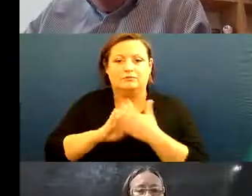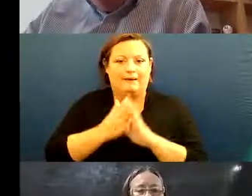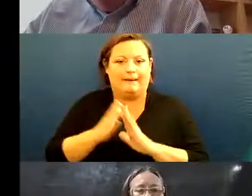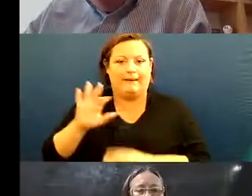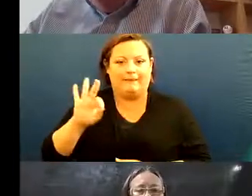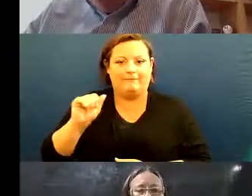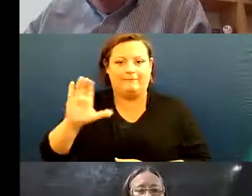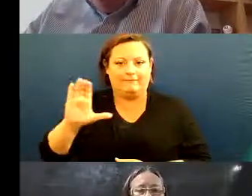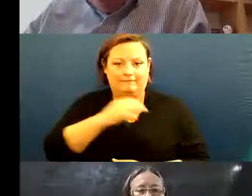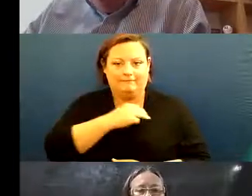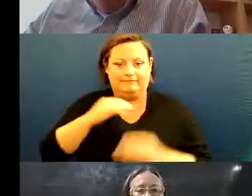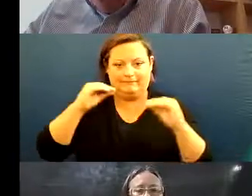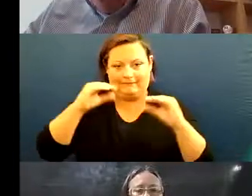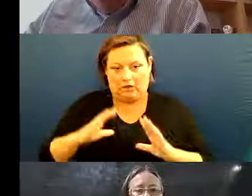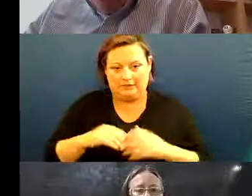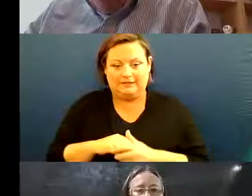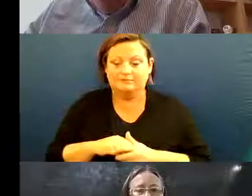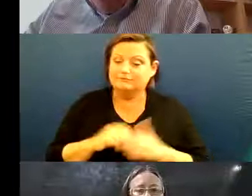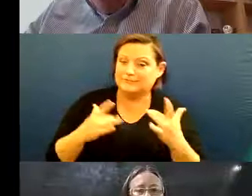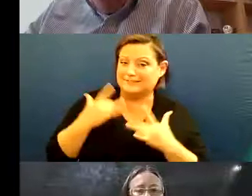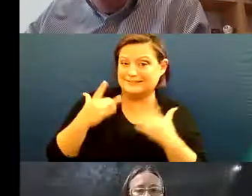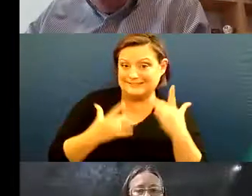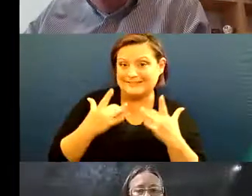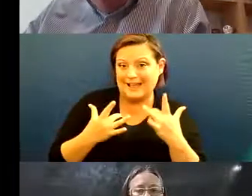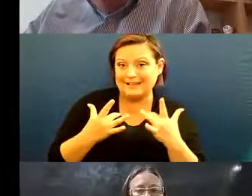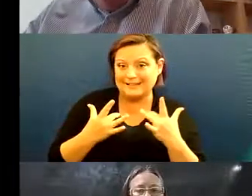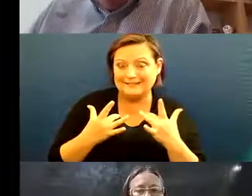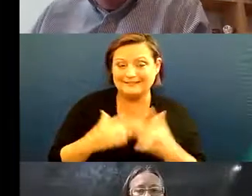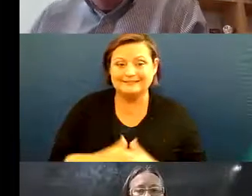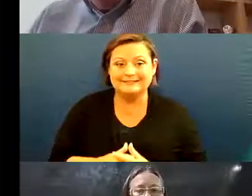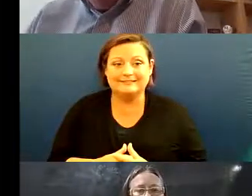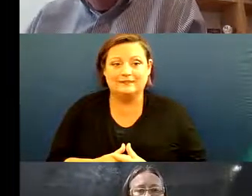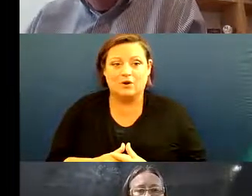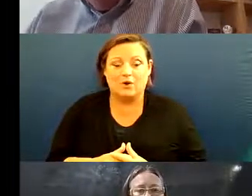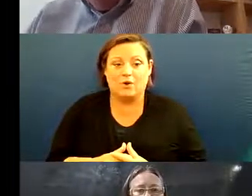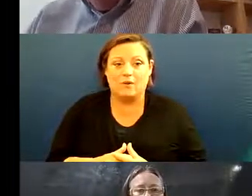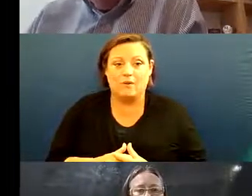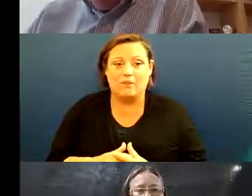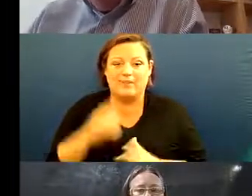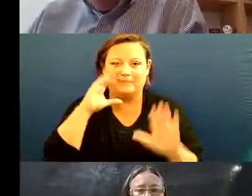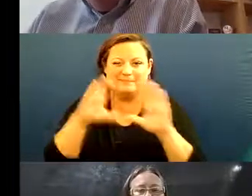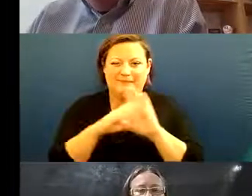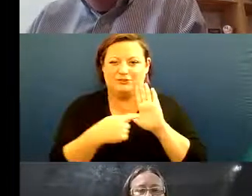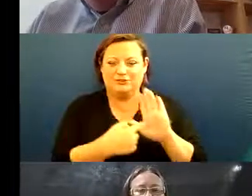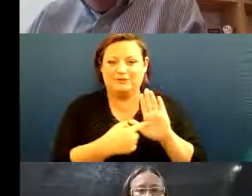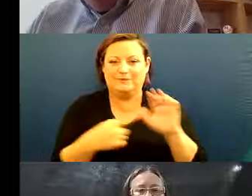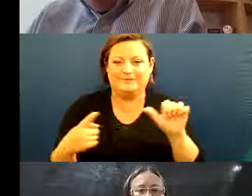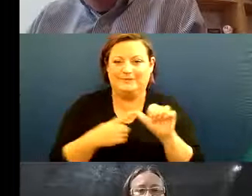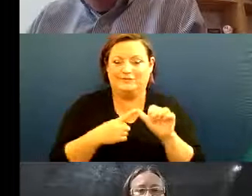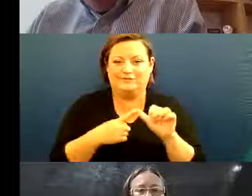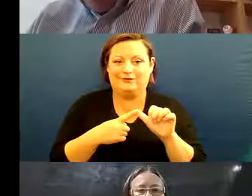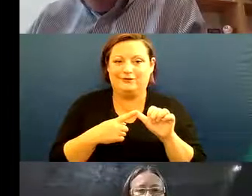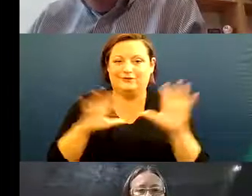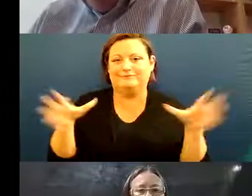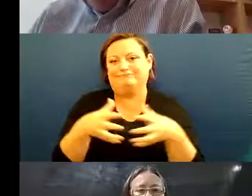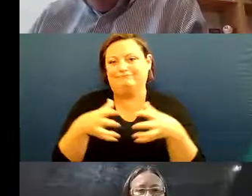That was, again, a very exciting time. This was the first party when we got back